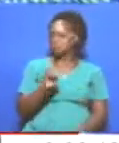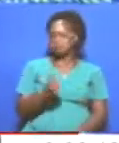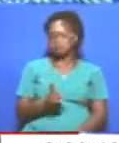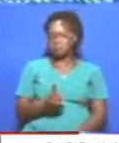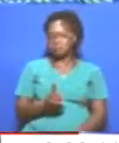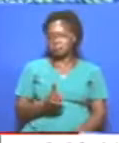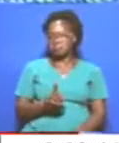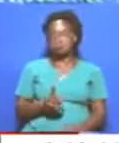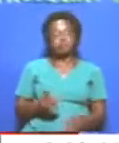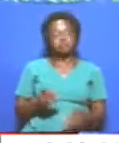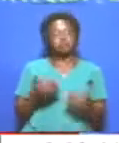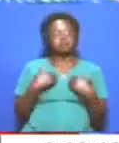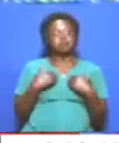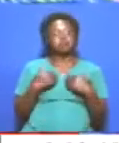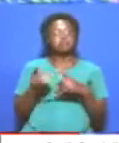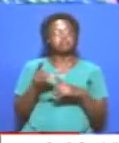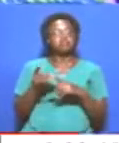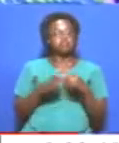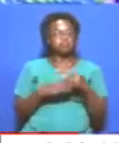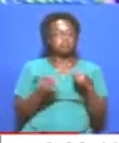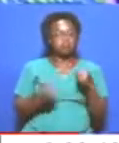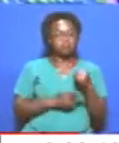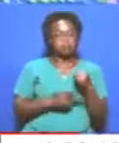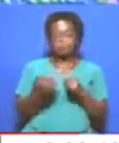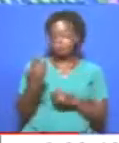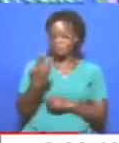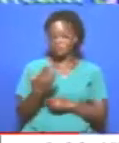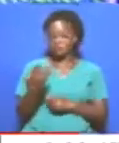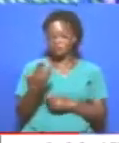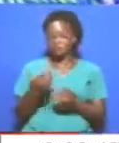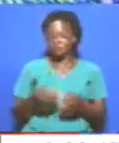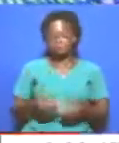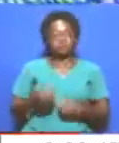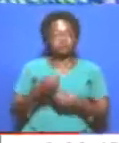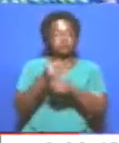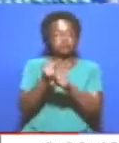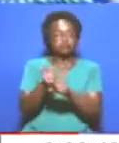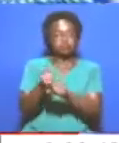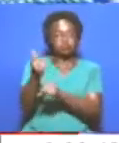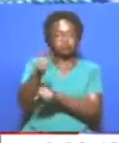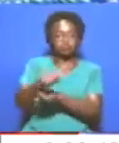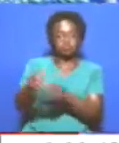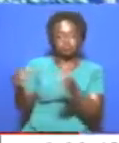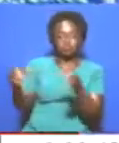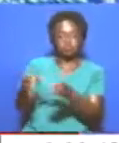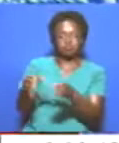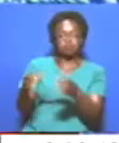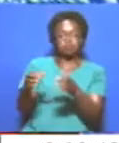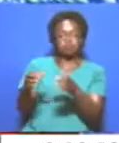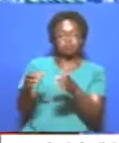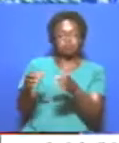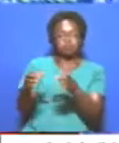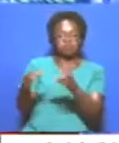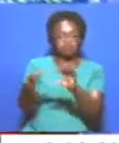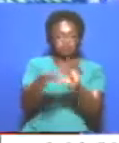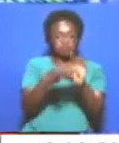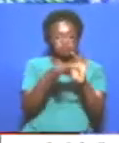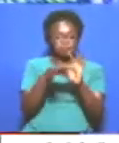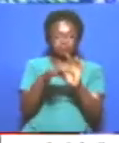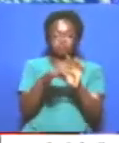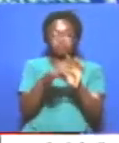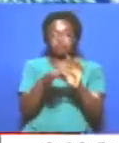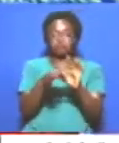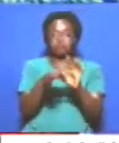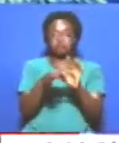9th of April to form any political coalitions. But